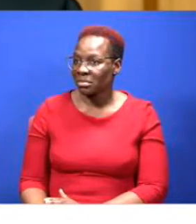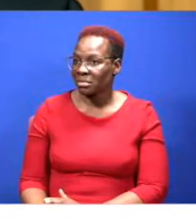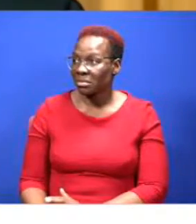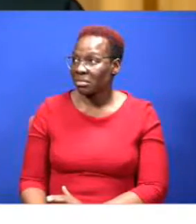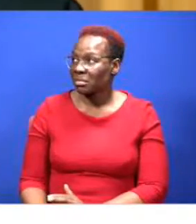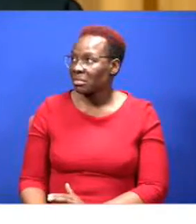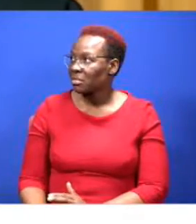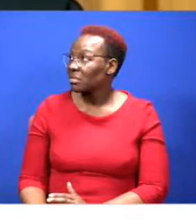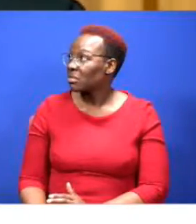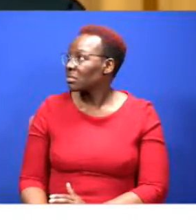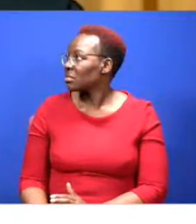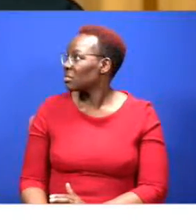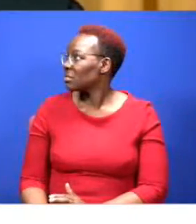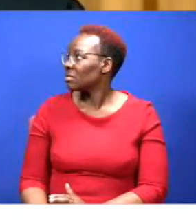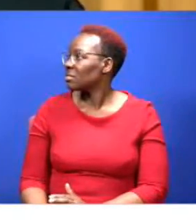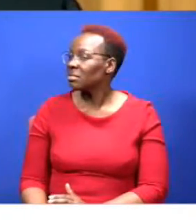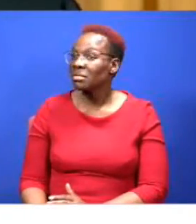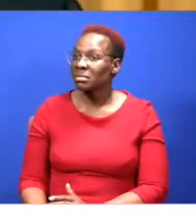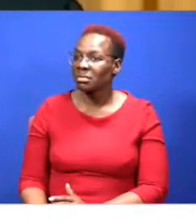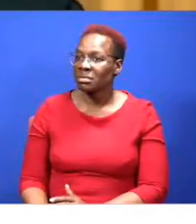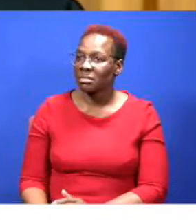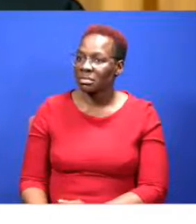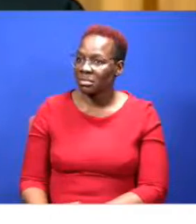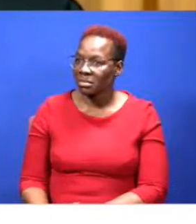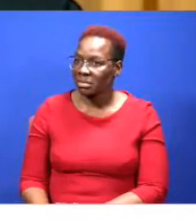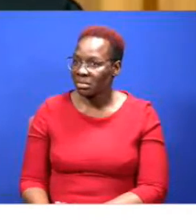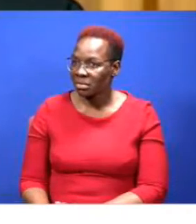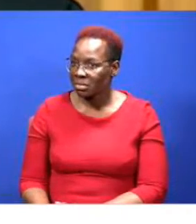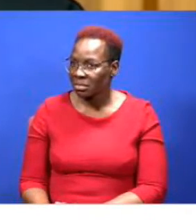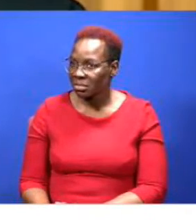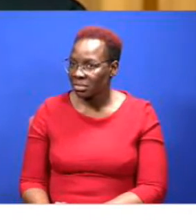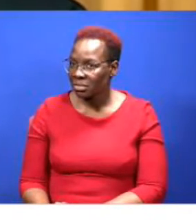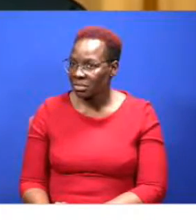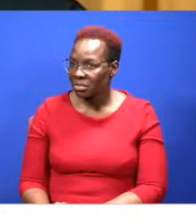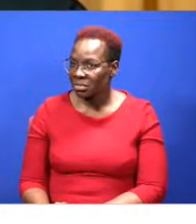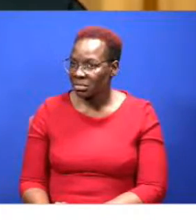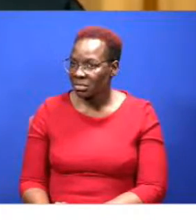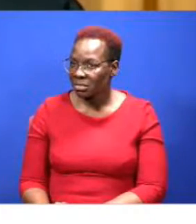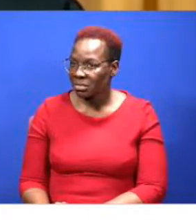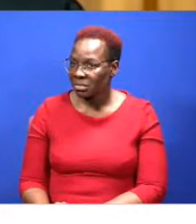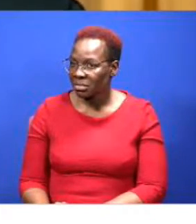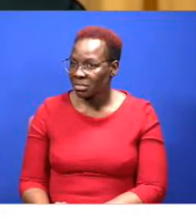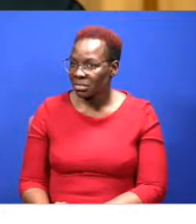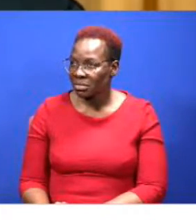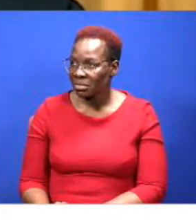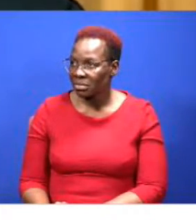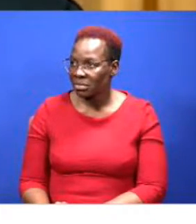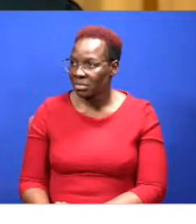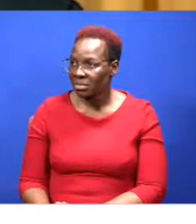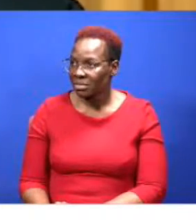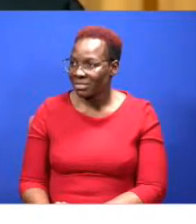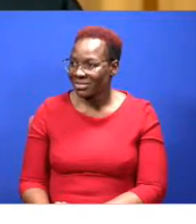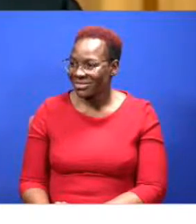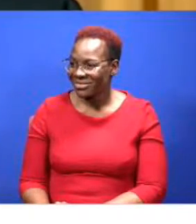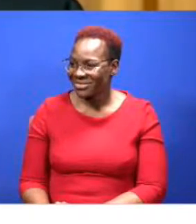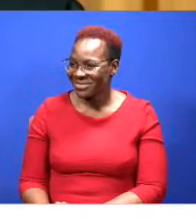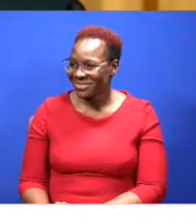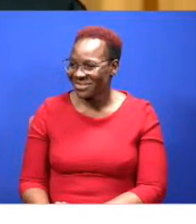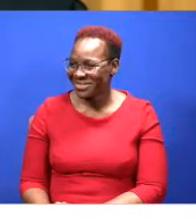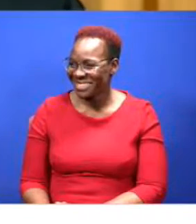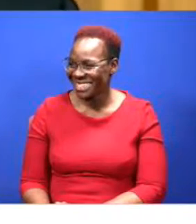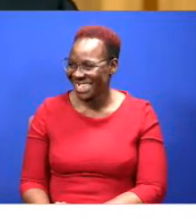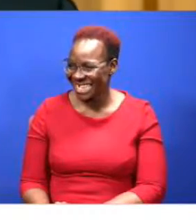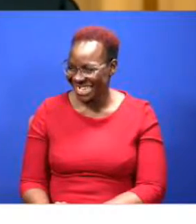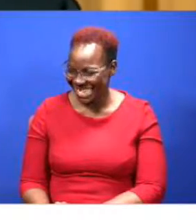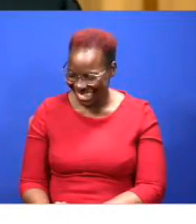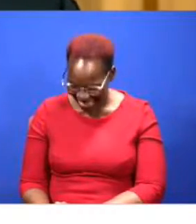On 27th August 2010 was a great day in the history of the nation of Kenya. The Constitution